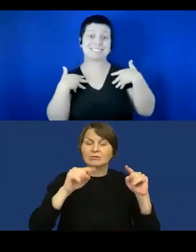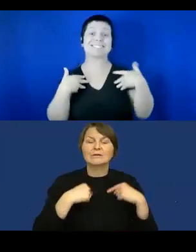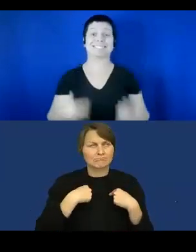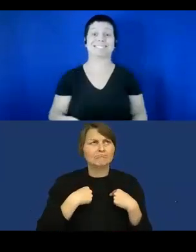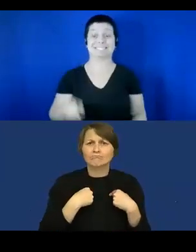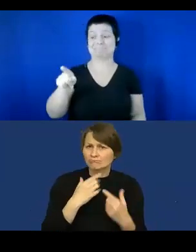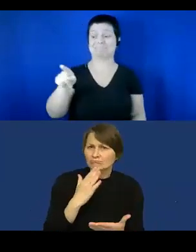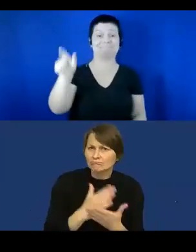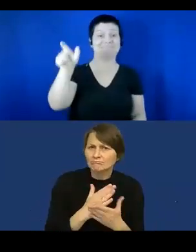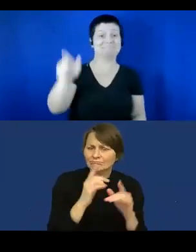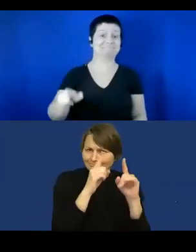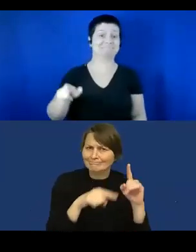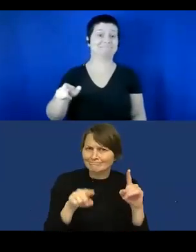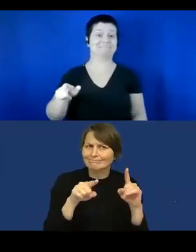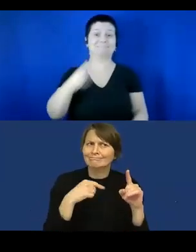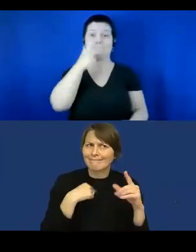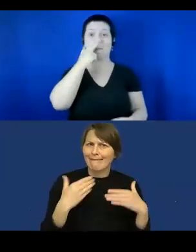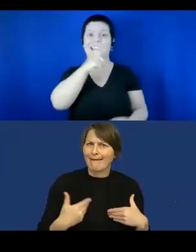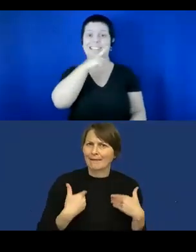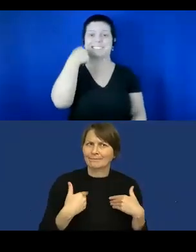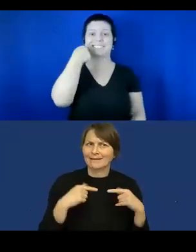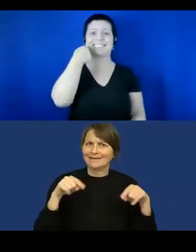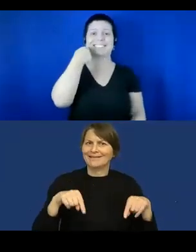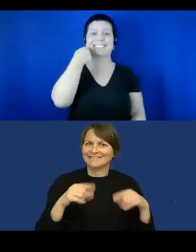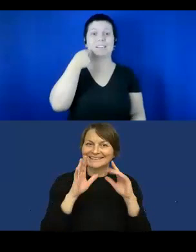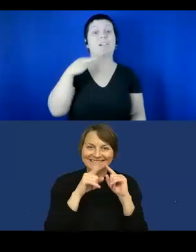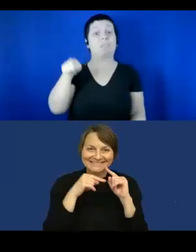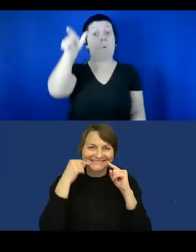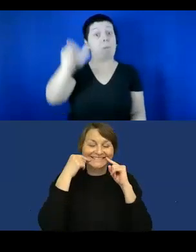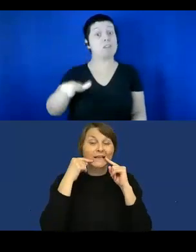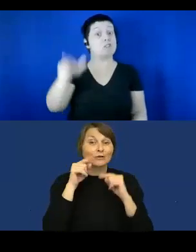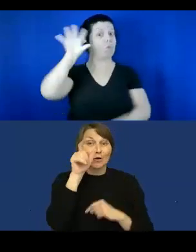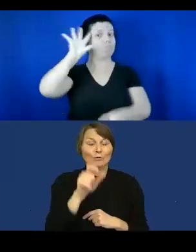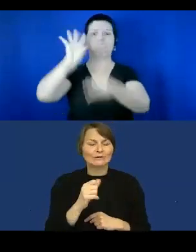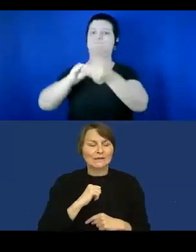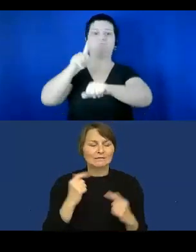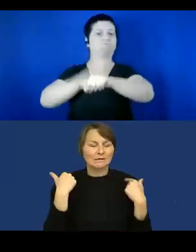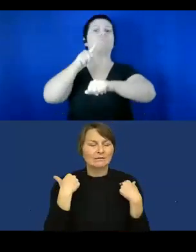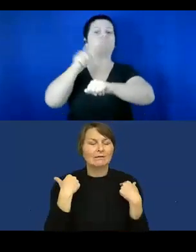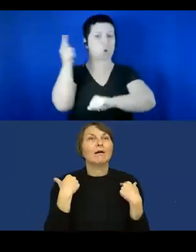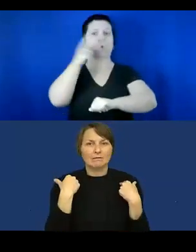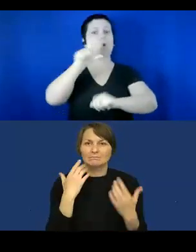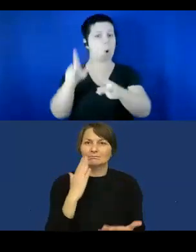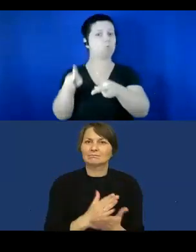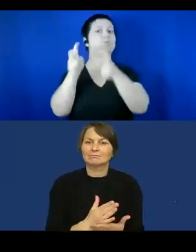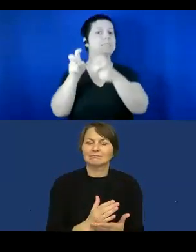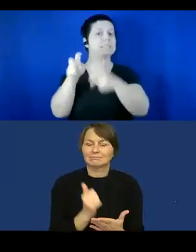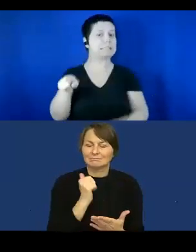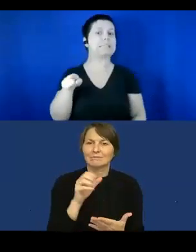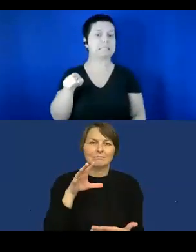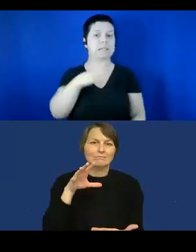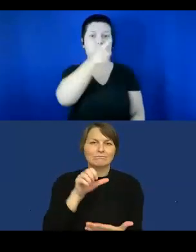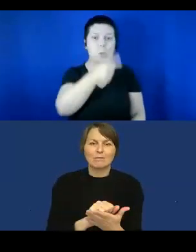meant to resemble a smiley face. So this user immediately recognized this pattern, or